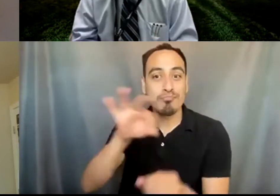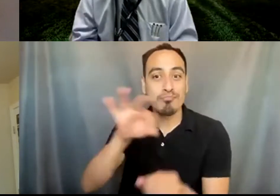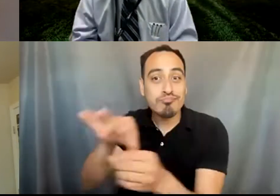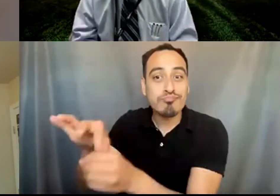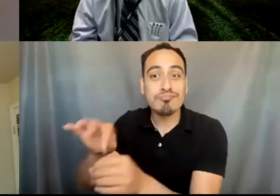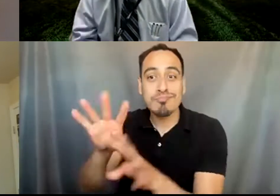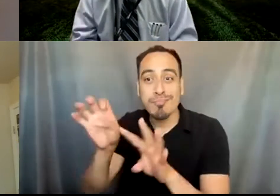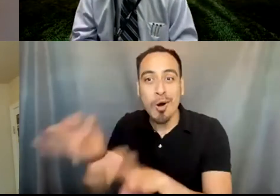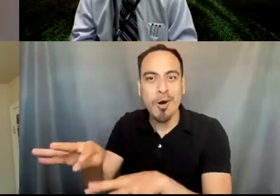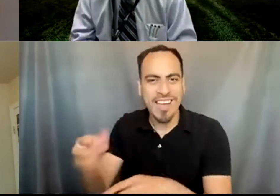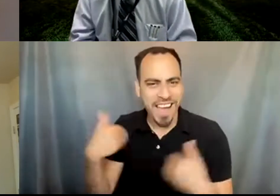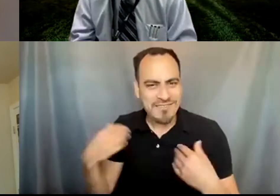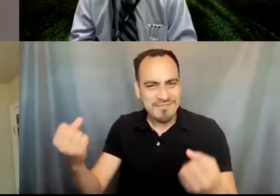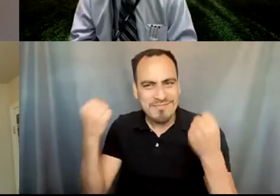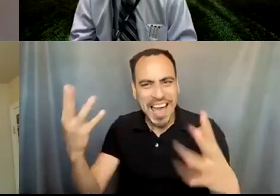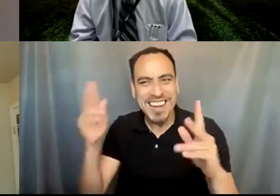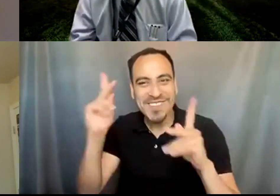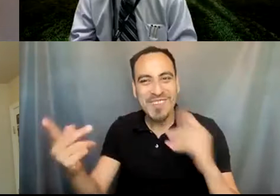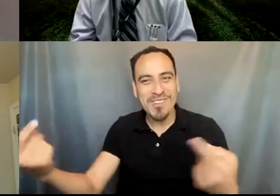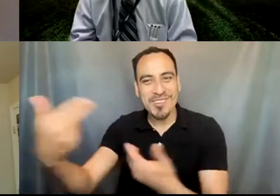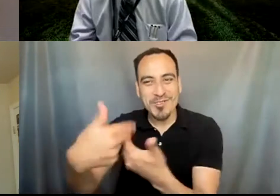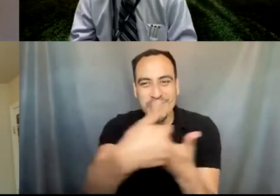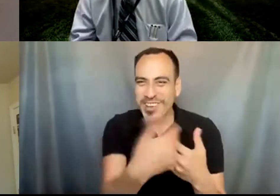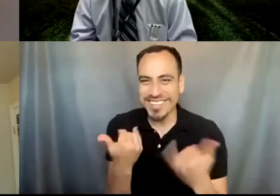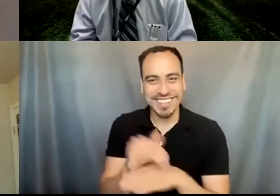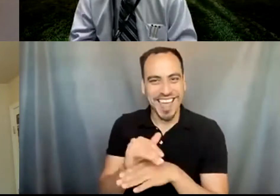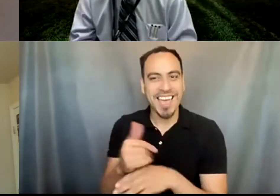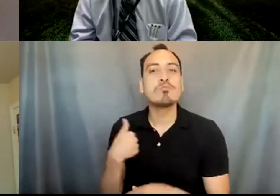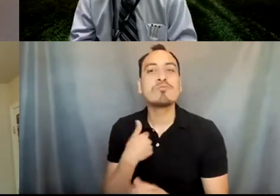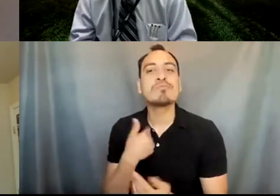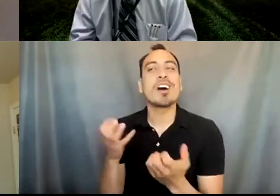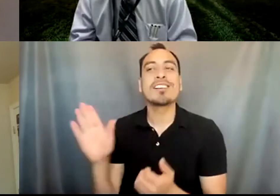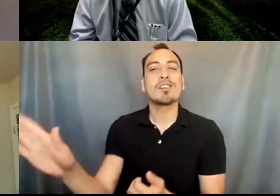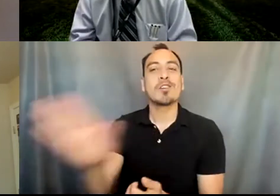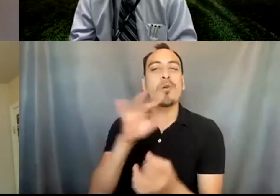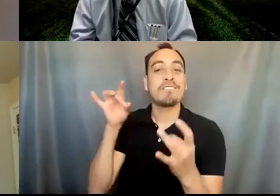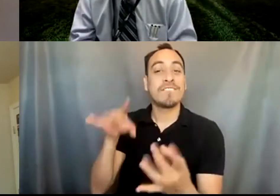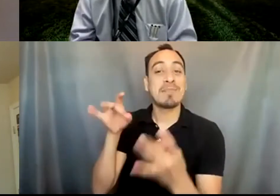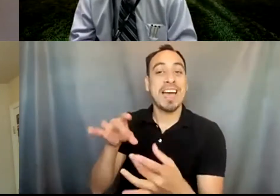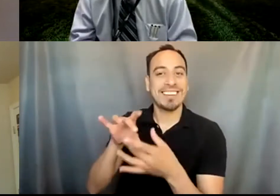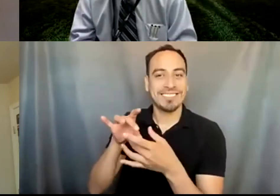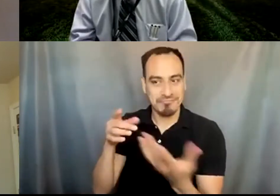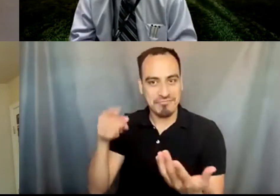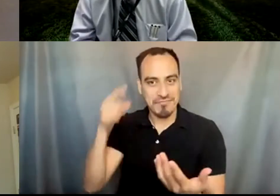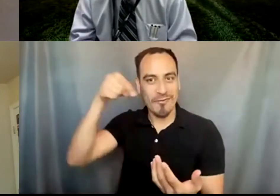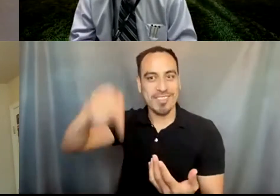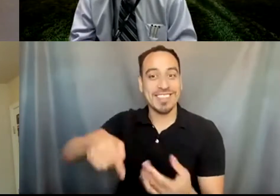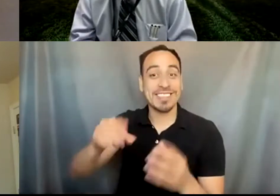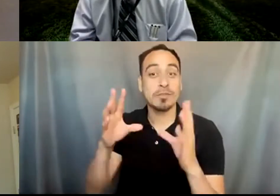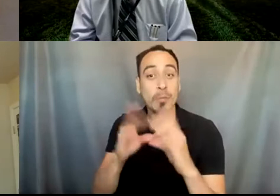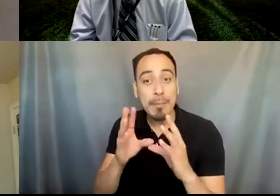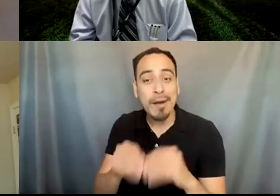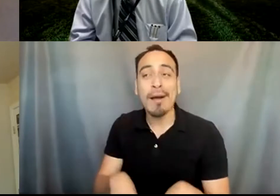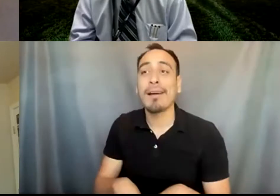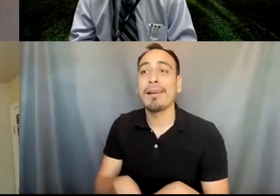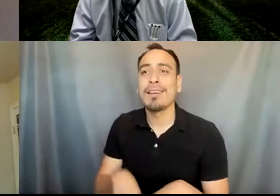and we wanted to get a chance to get your feedback on this webinar and the space, and